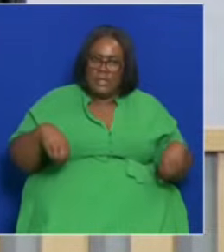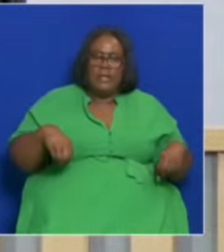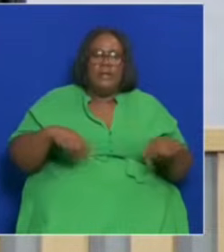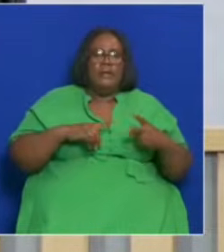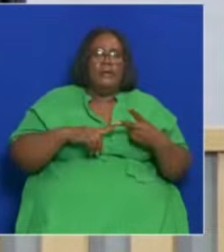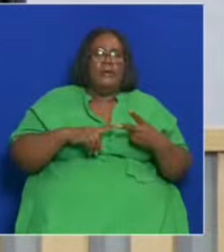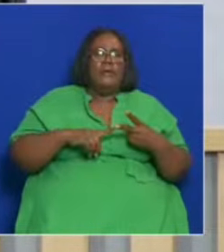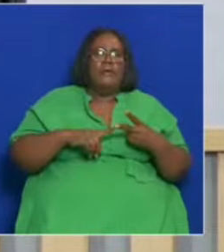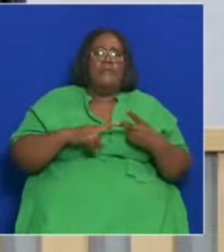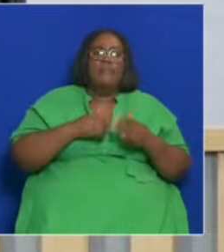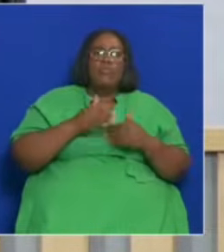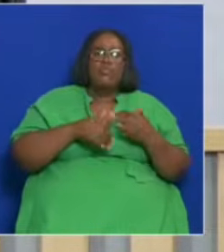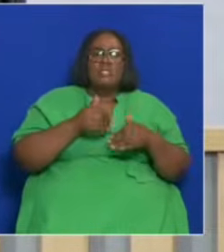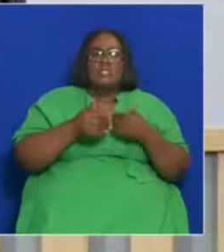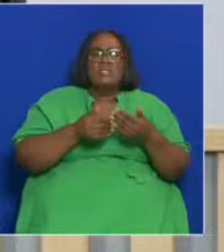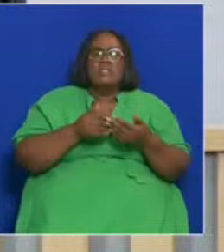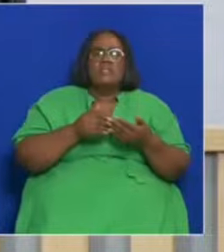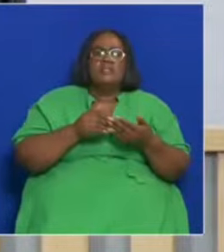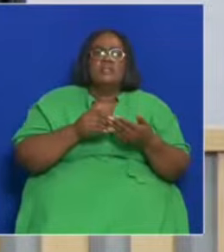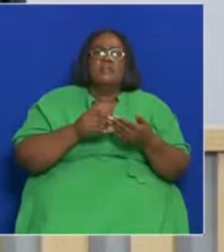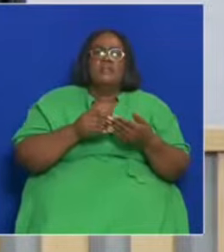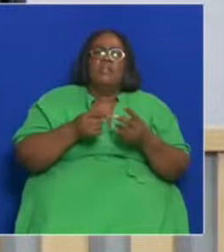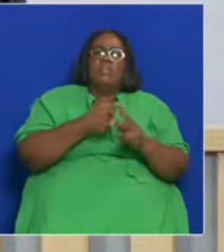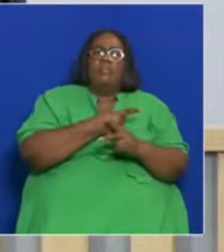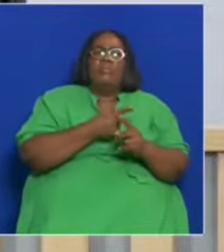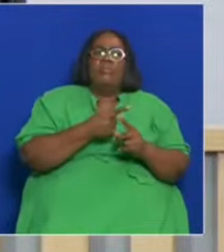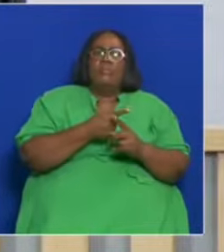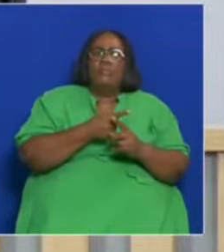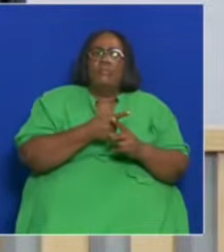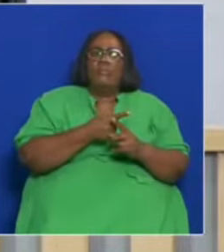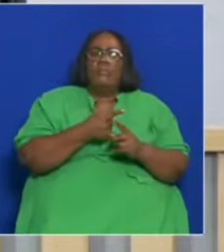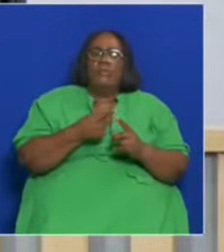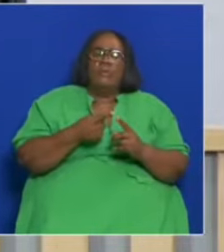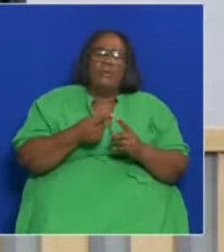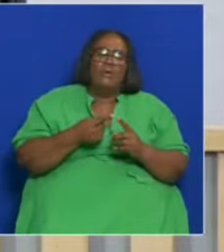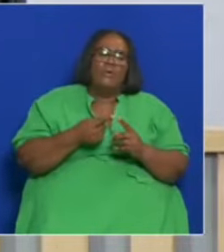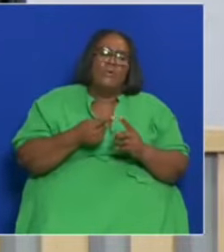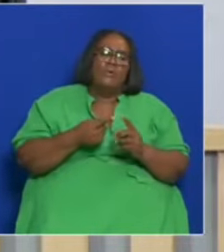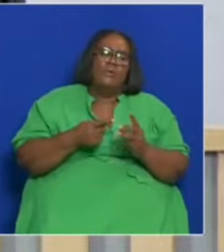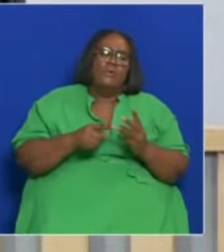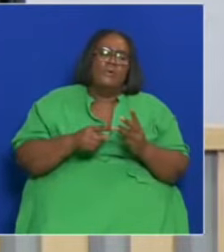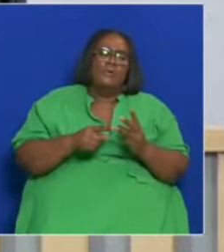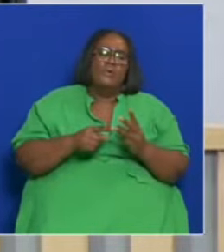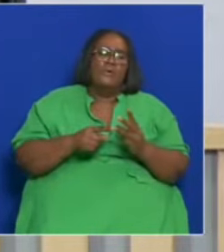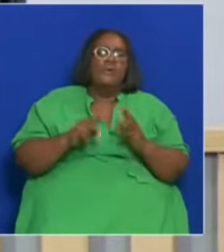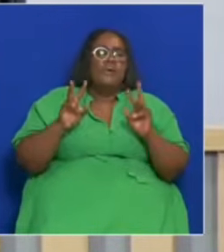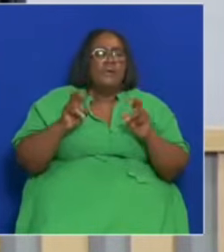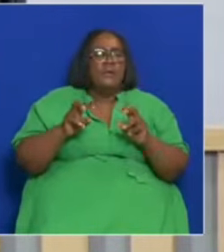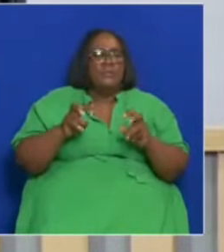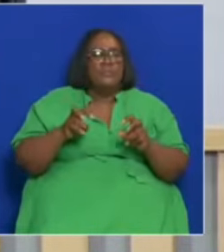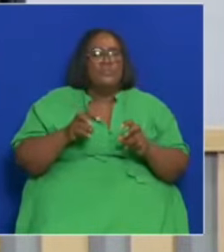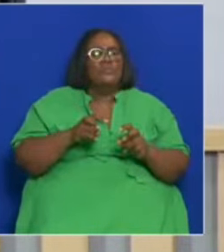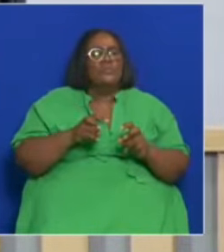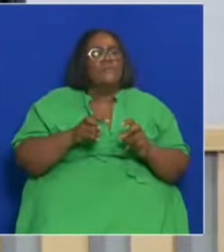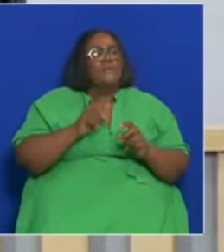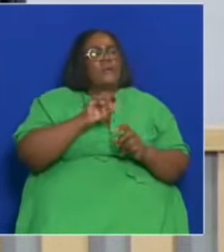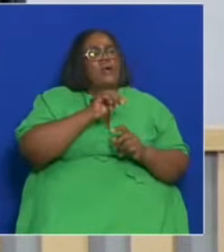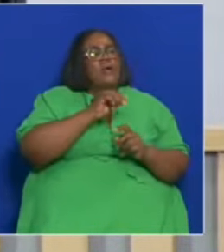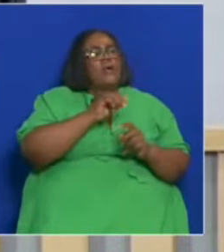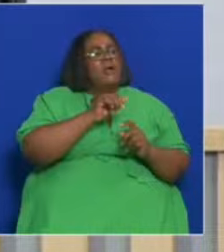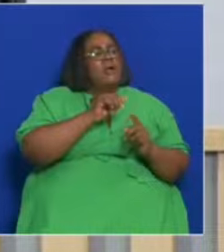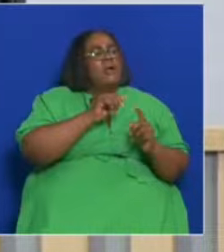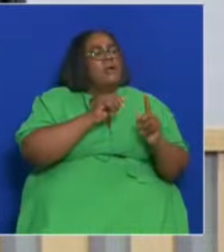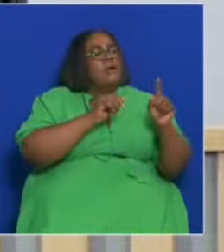processes, there is issues of gratification and so forth. So those